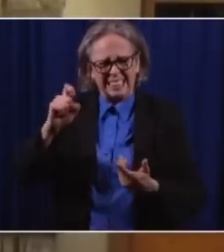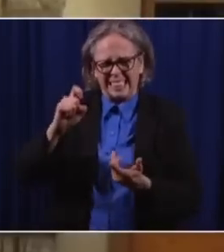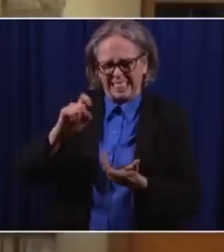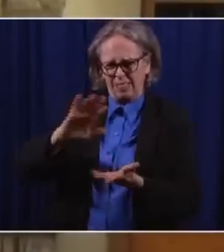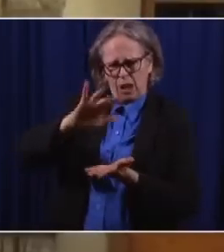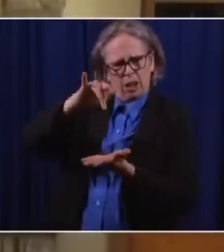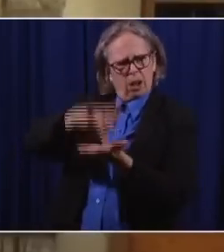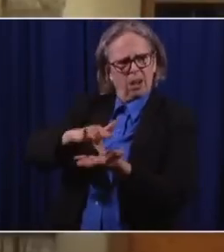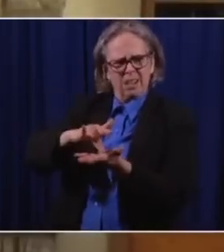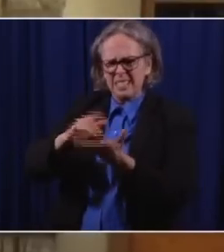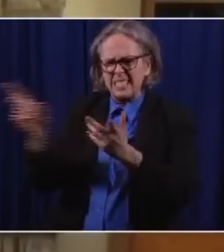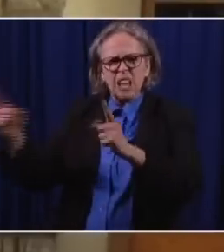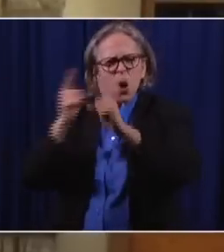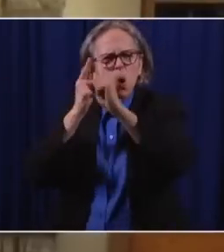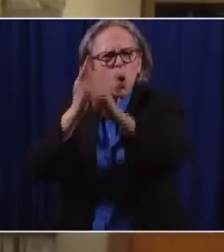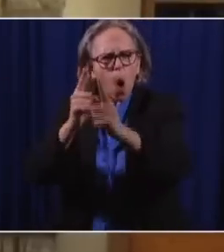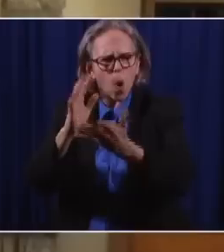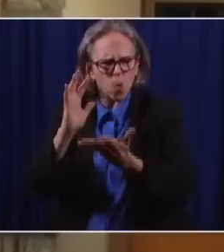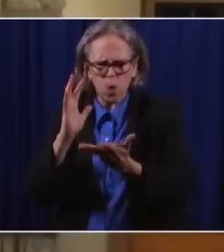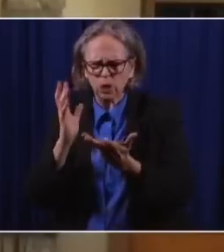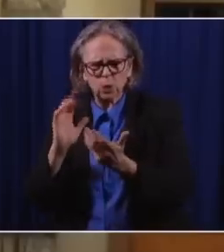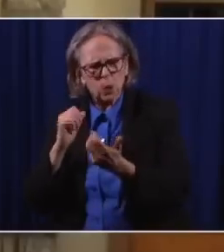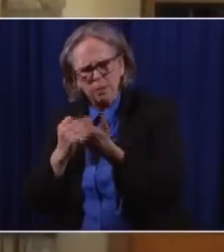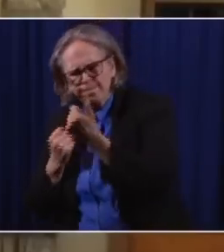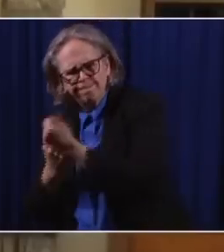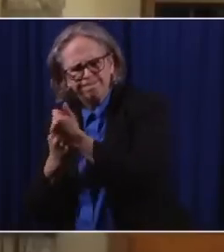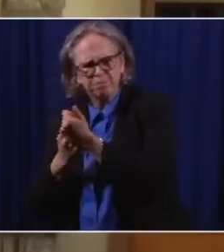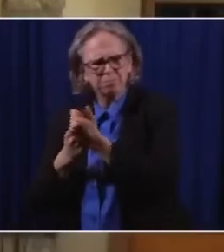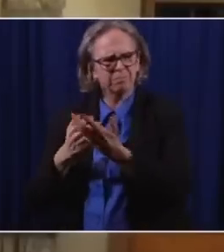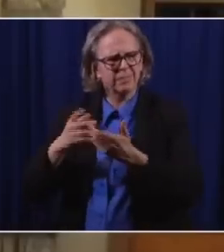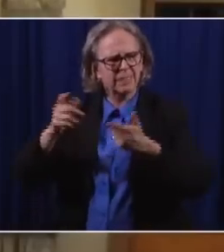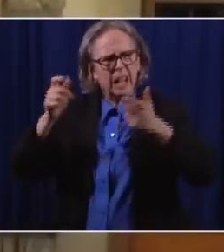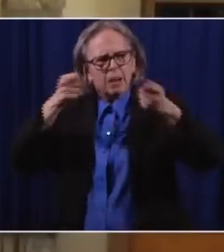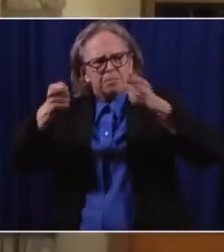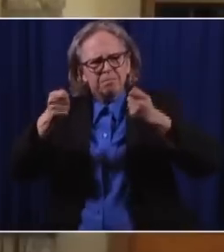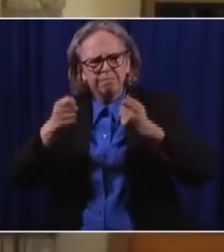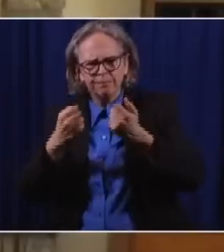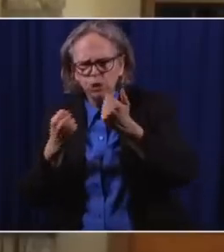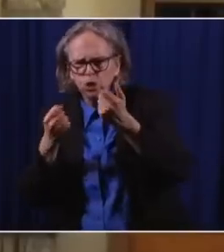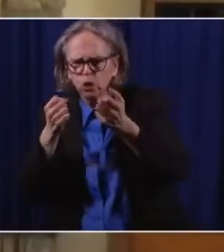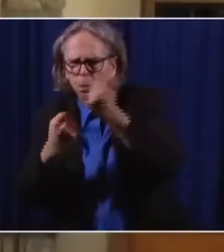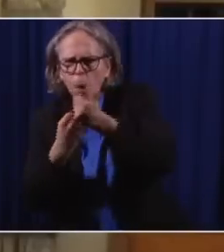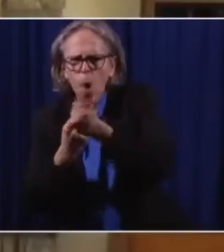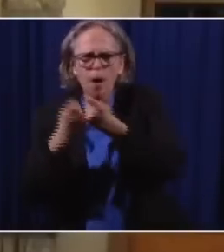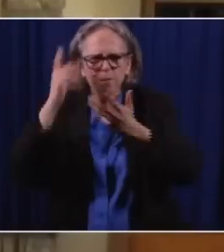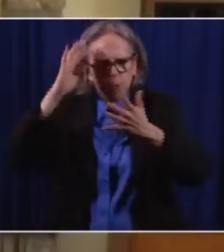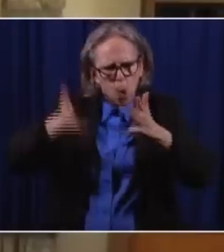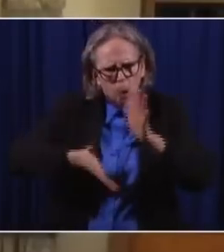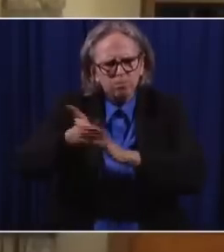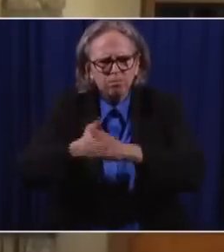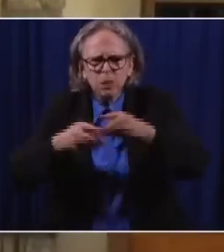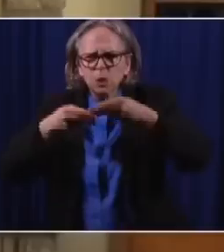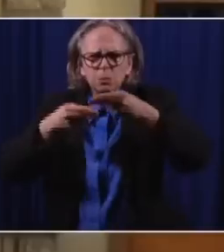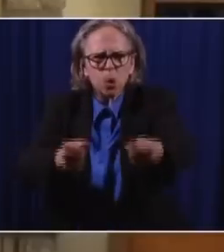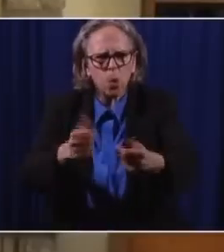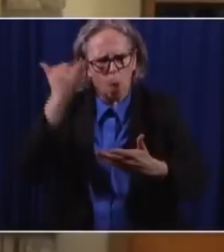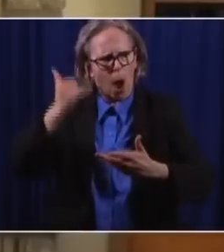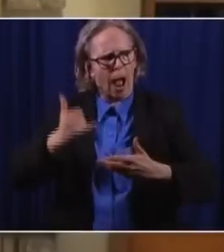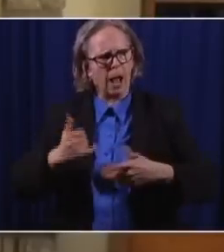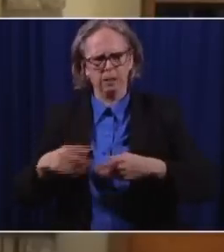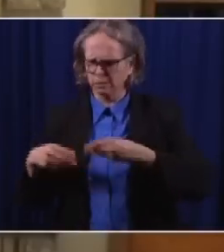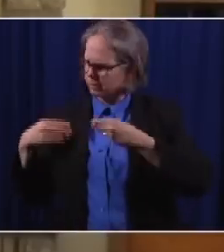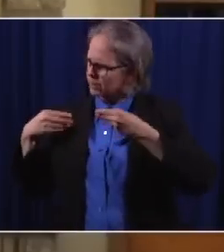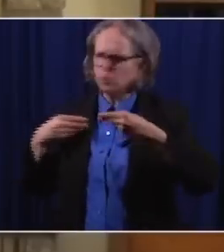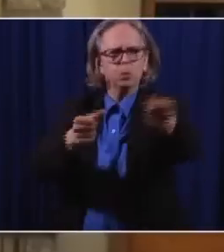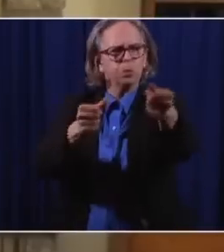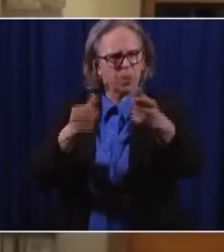medical, management, and administrative expertise necessary for the department to run as well as it possibly can.